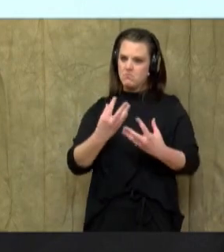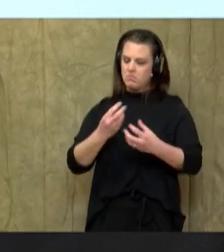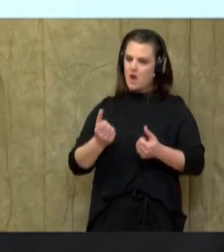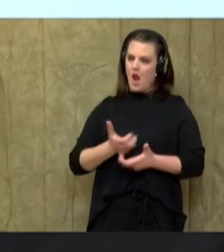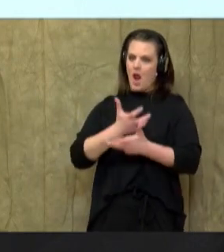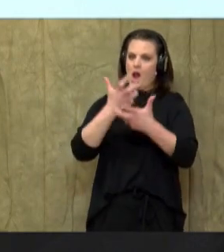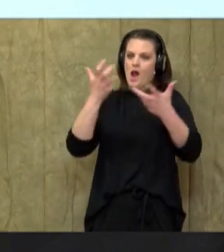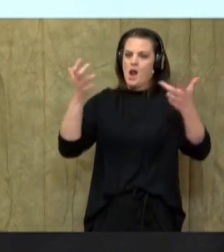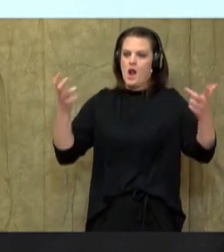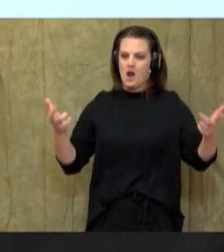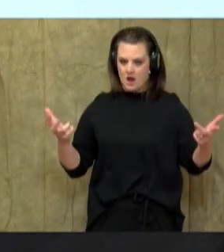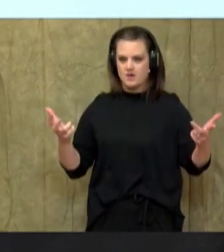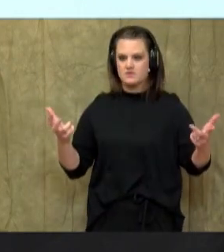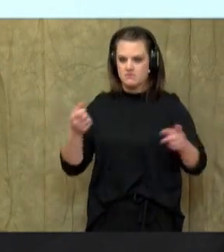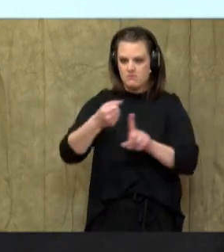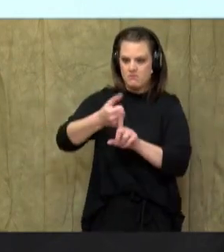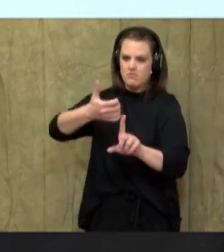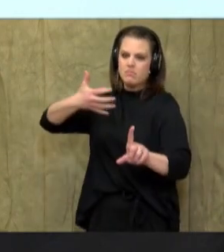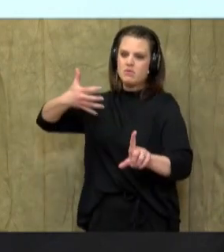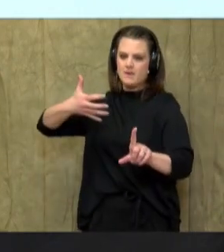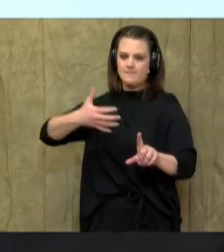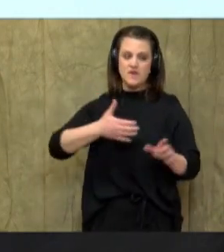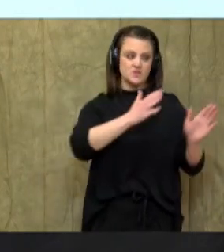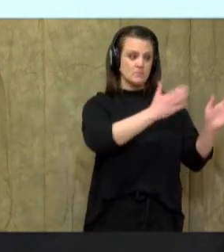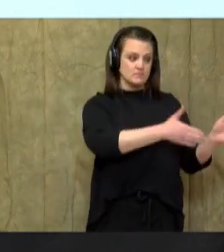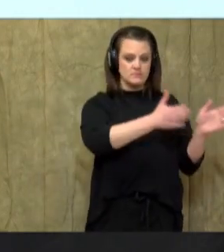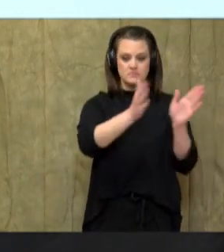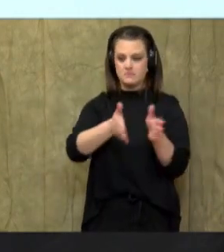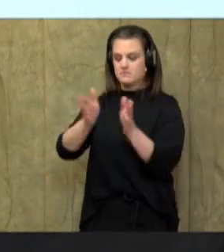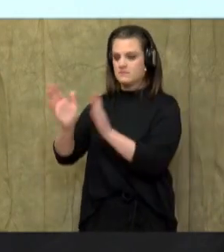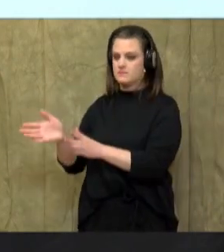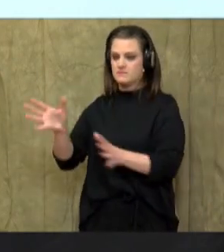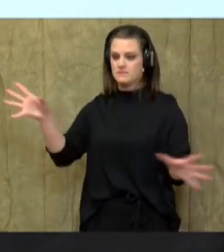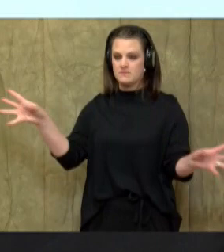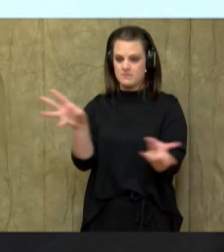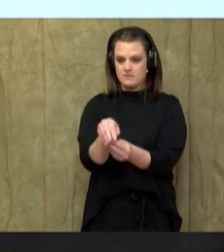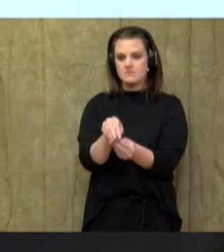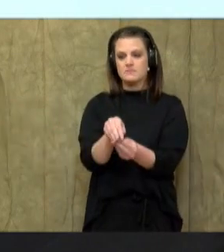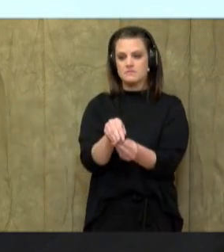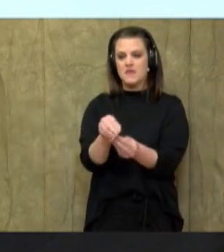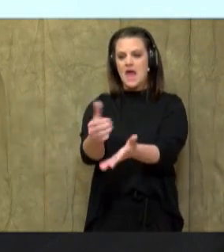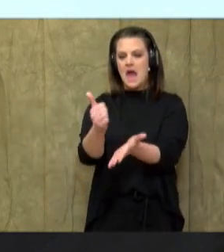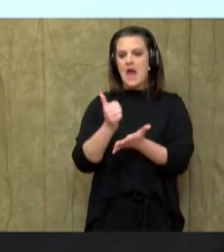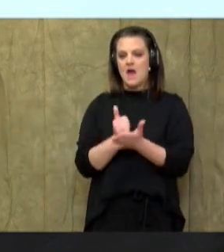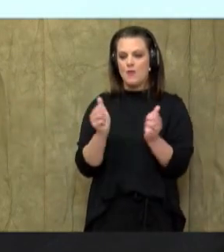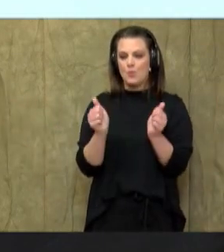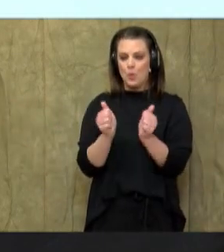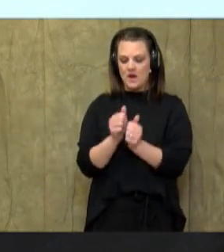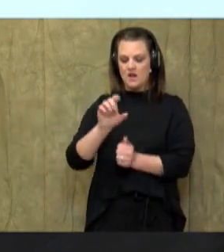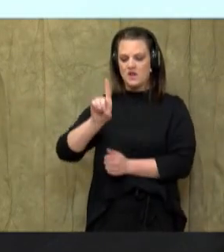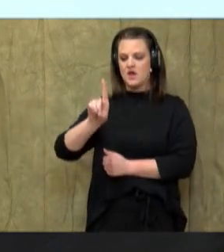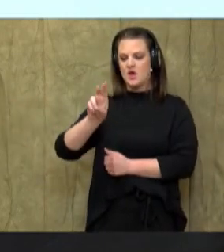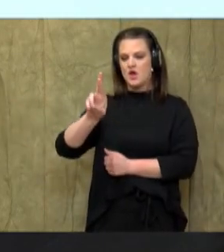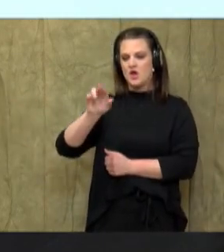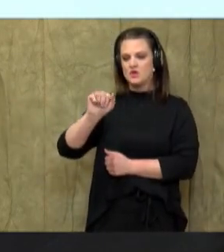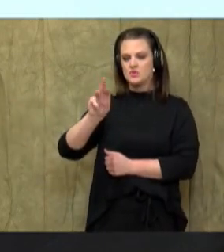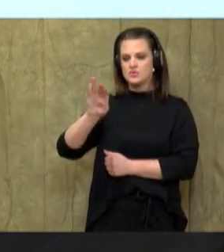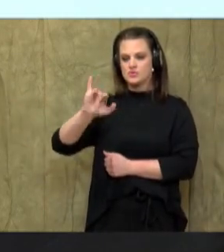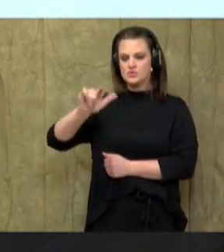story. So all of these play a part in drawing a conclusion or making an